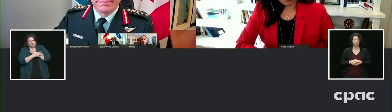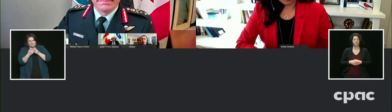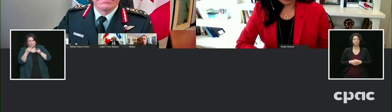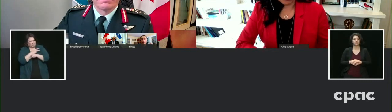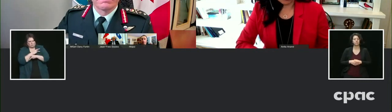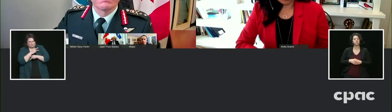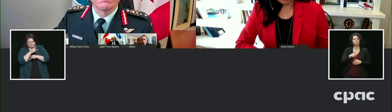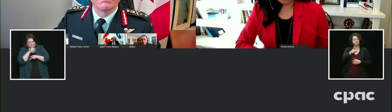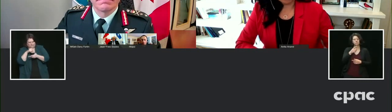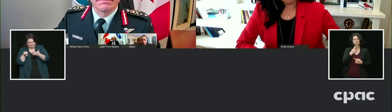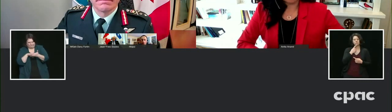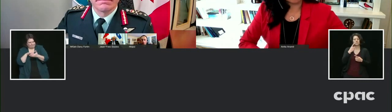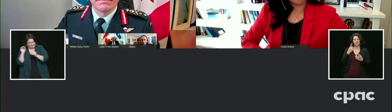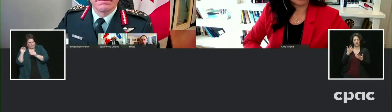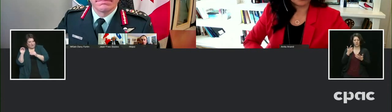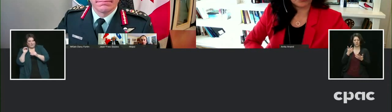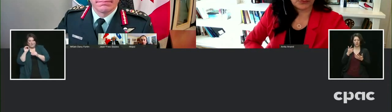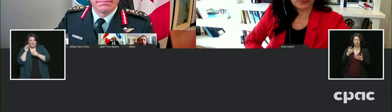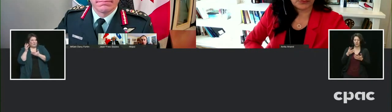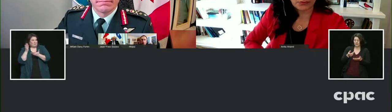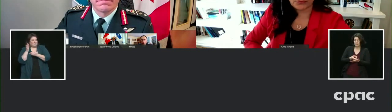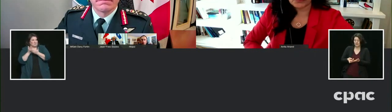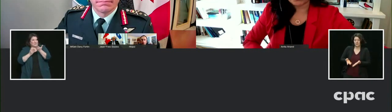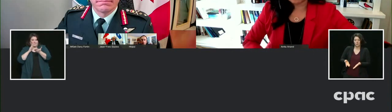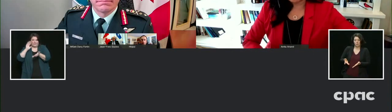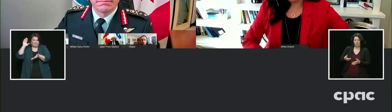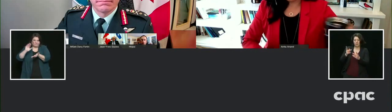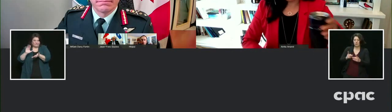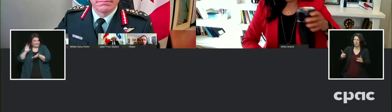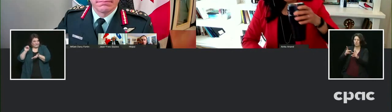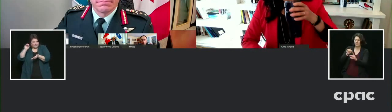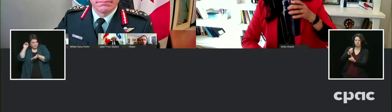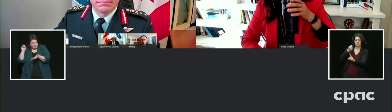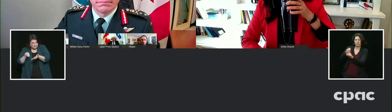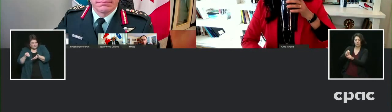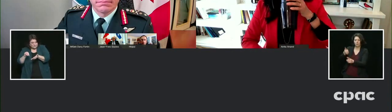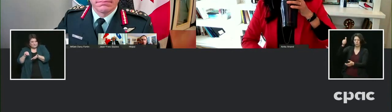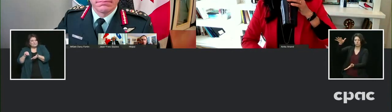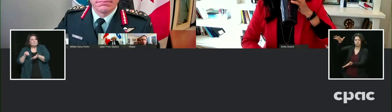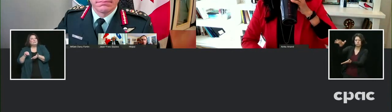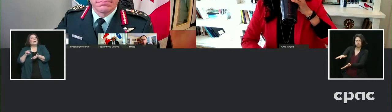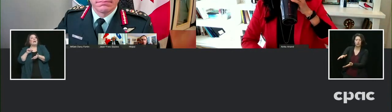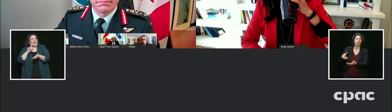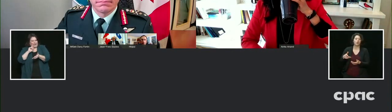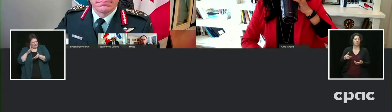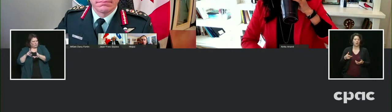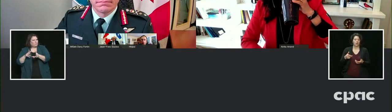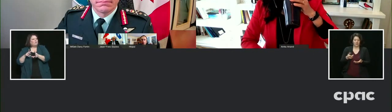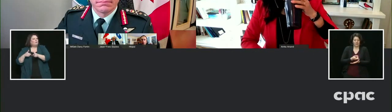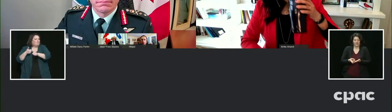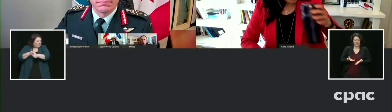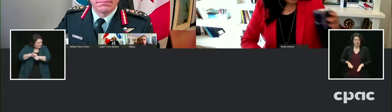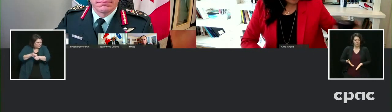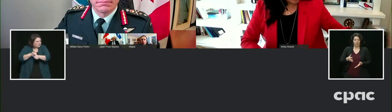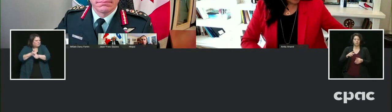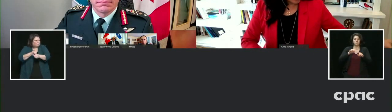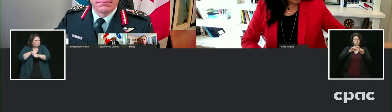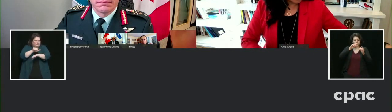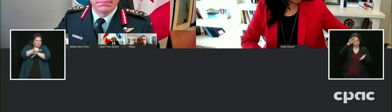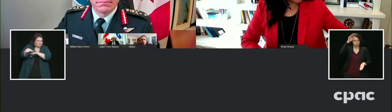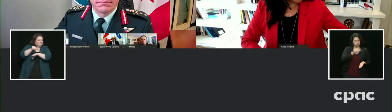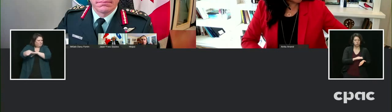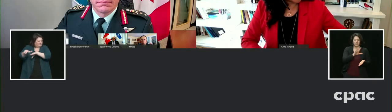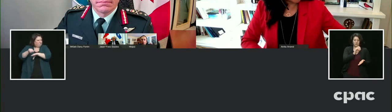like Spain, we're seeing only about a 50% reduction this week, and then their delivery schedules, again, we're picking up the